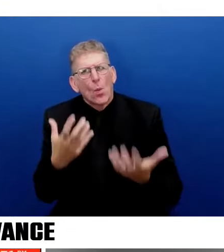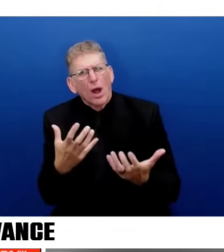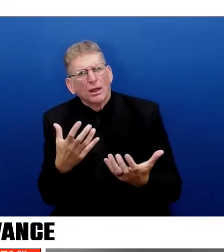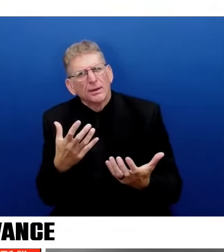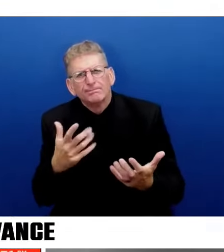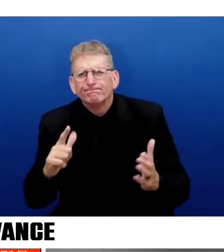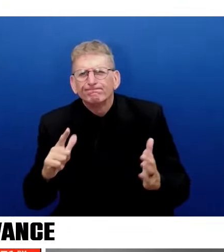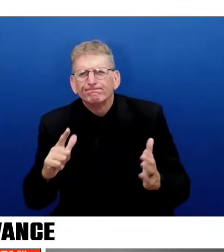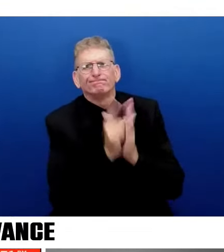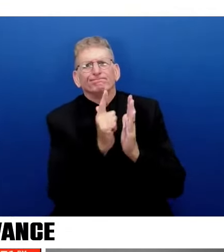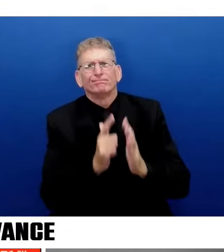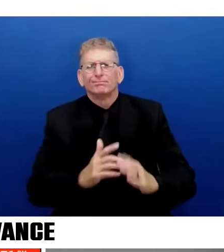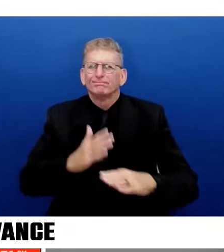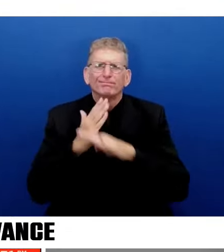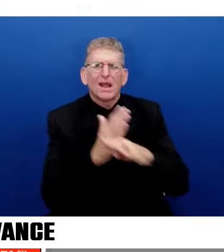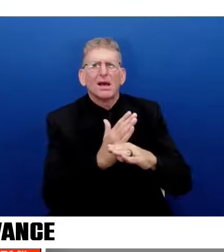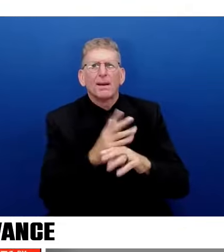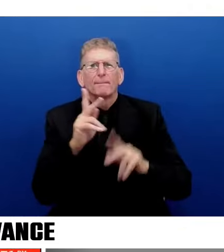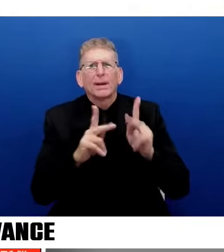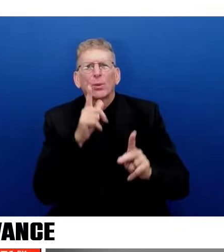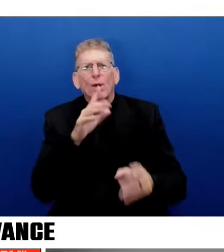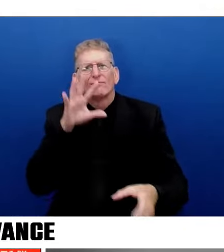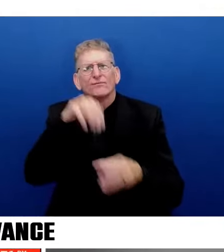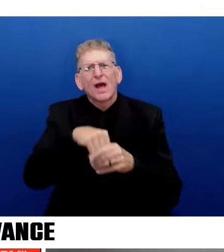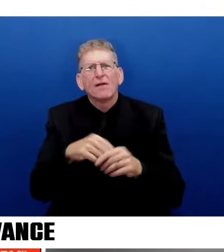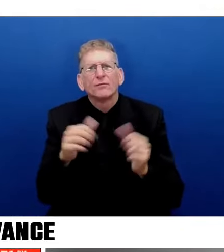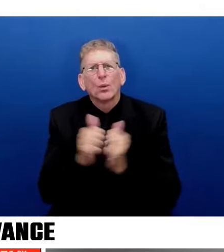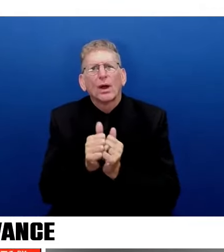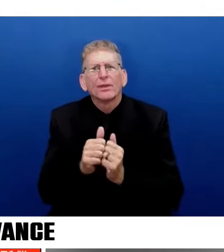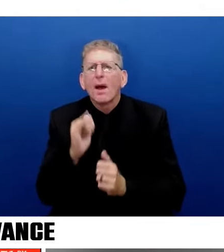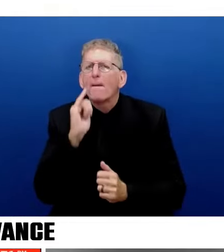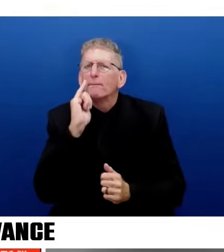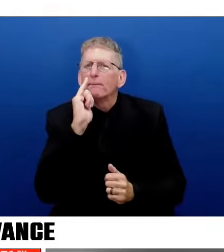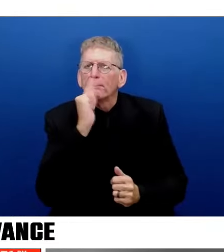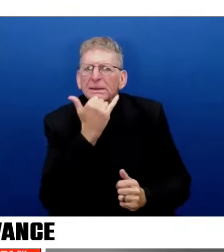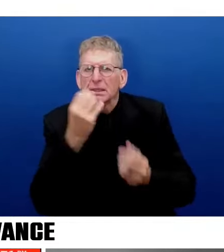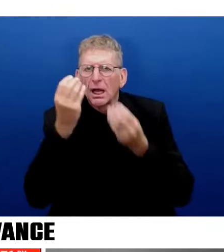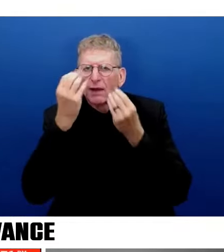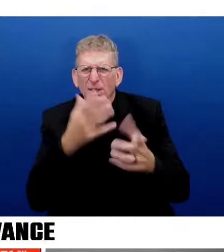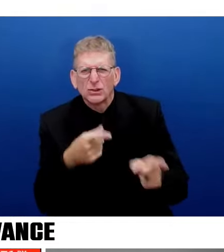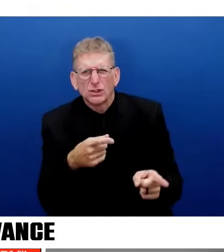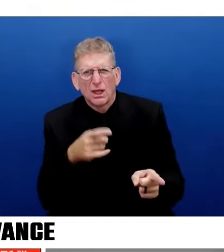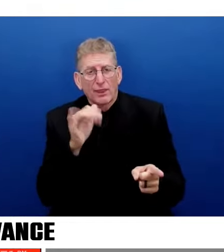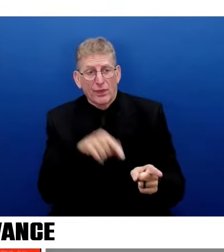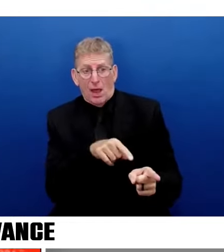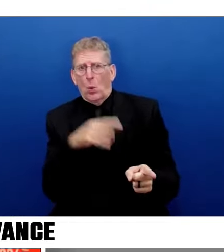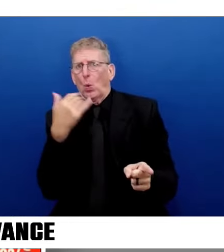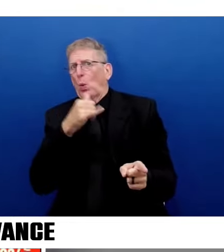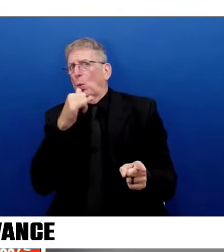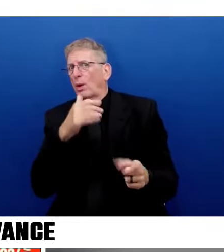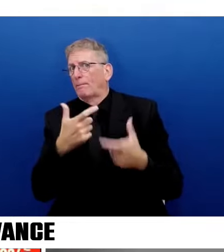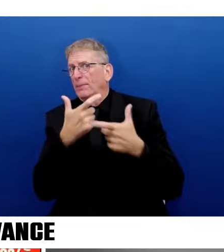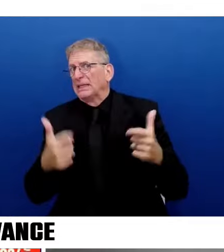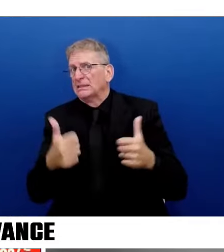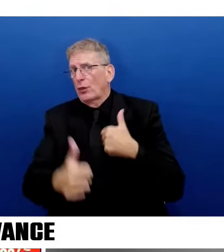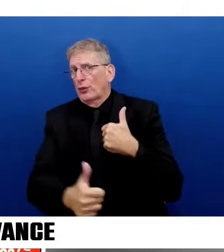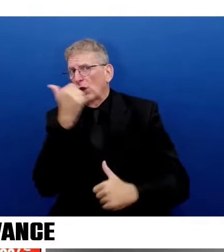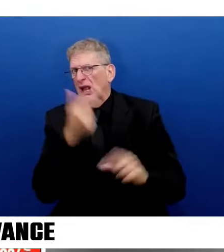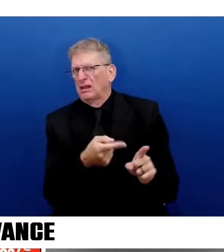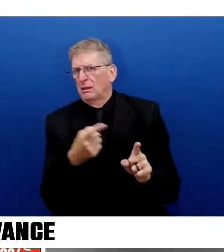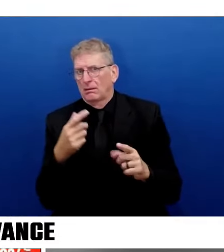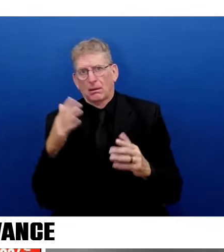bigger threat to democracy than anything that we've seen in this country in the last 4 years, in the last 40 years. Now, I'm really proud, especially given that I